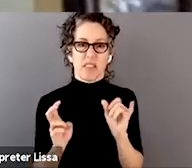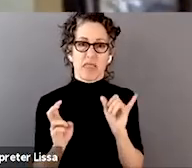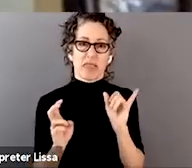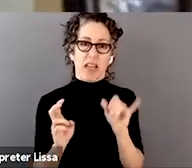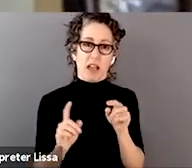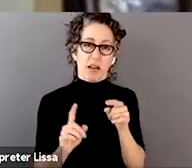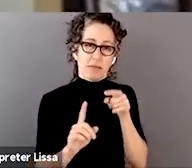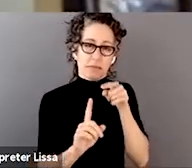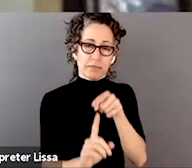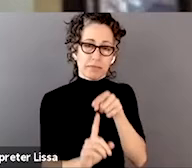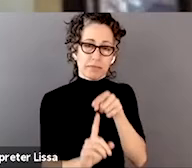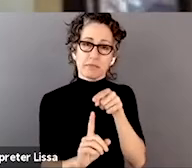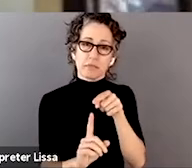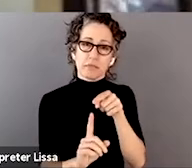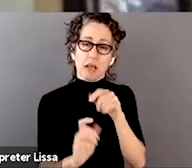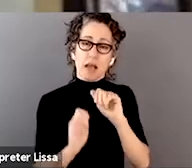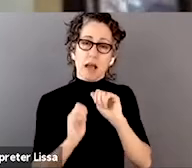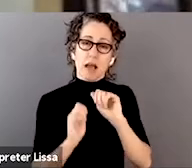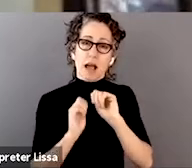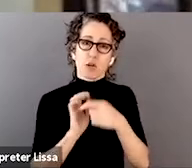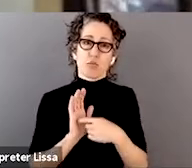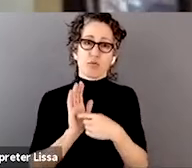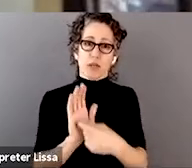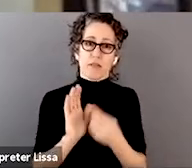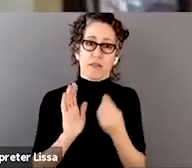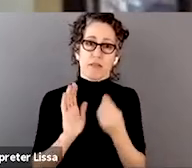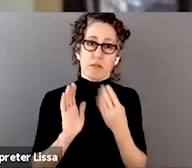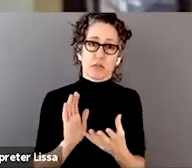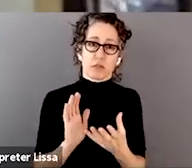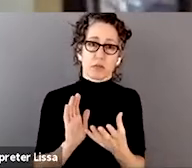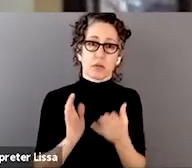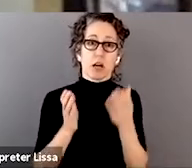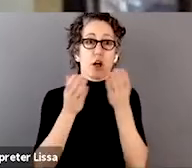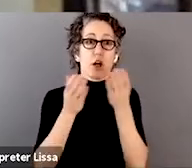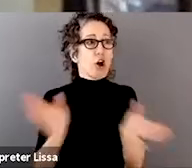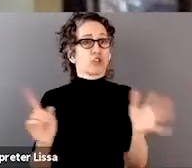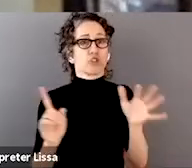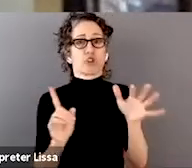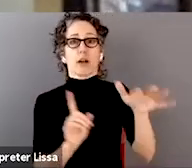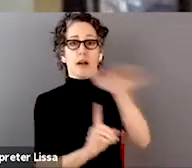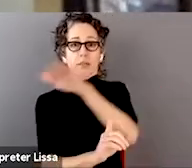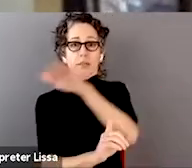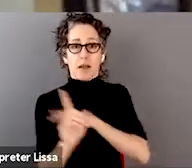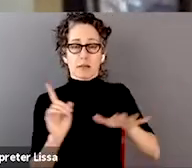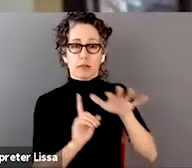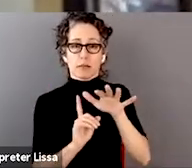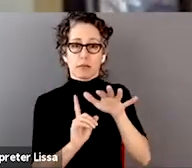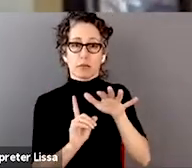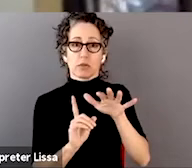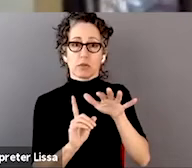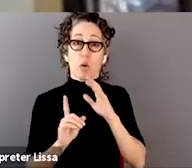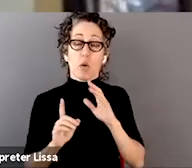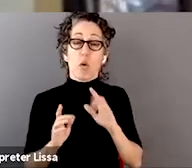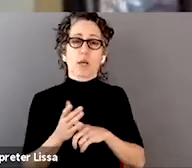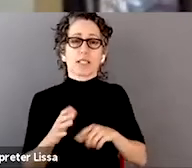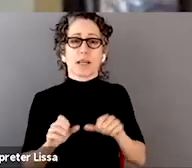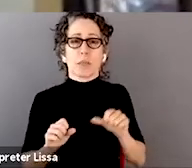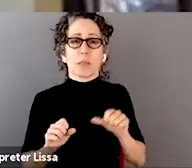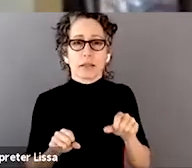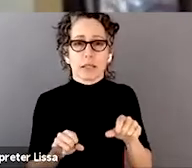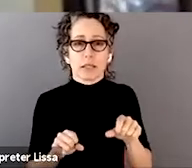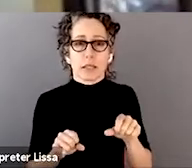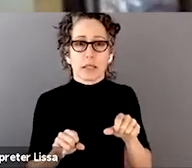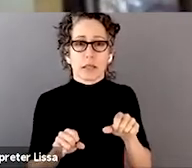are presented in a broader context, so as to show what they can do sort of broadly and capaciously and not just in a narrow technical